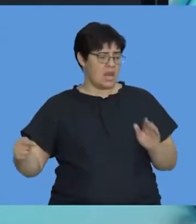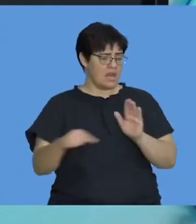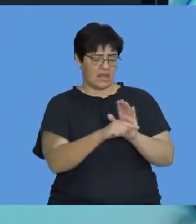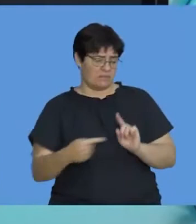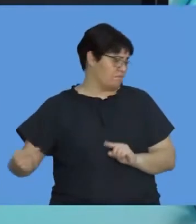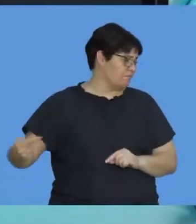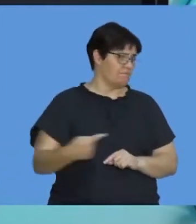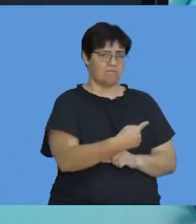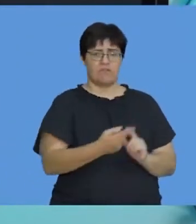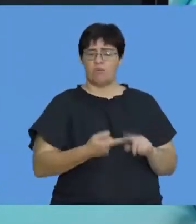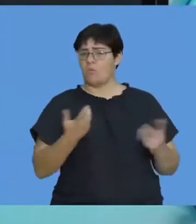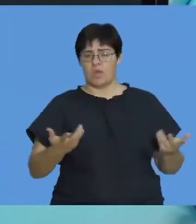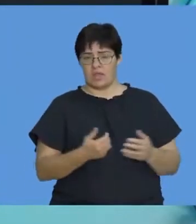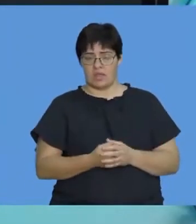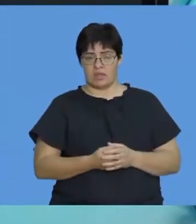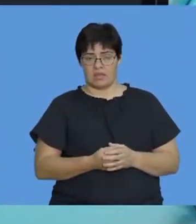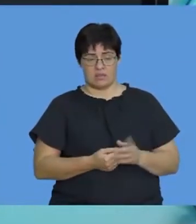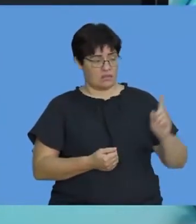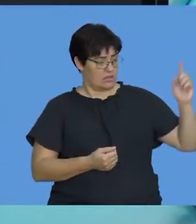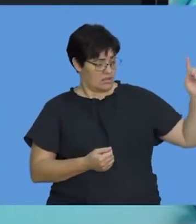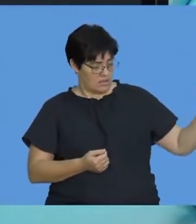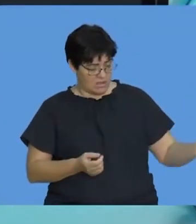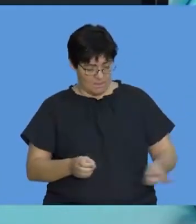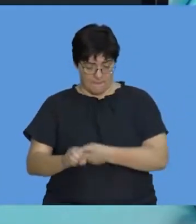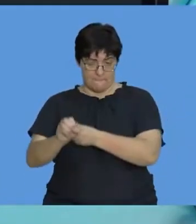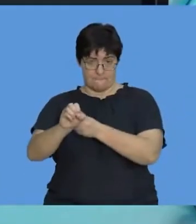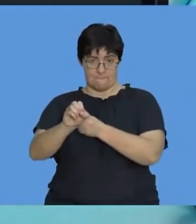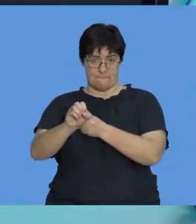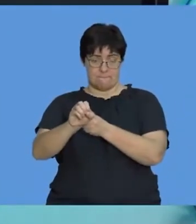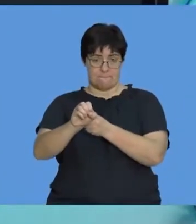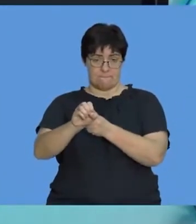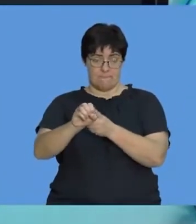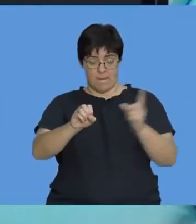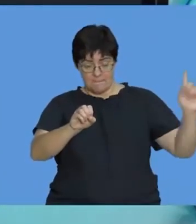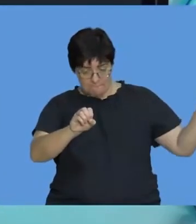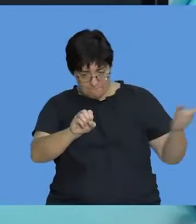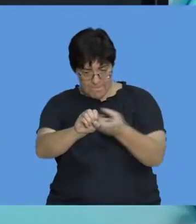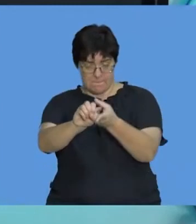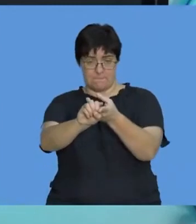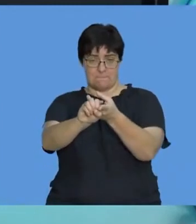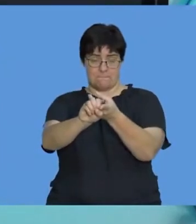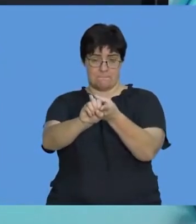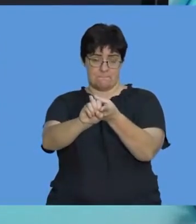me just put this down. The hockey stick is hitting the hockey ball.